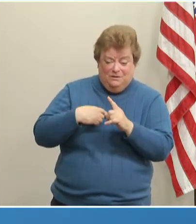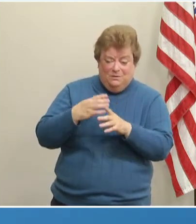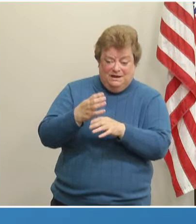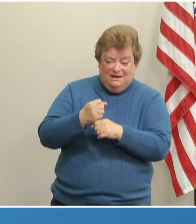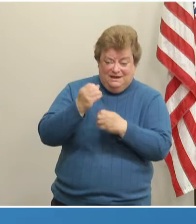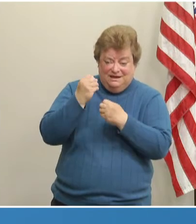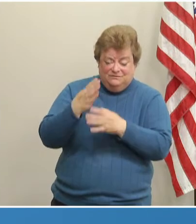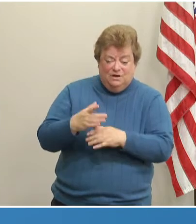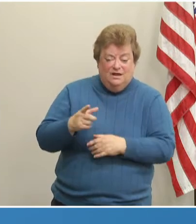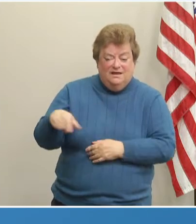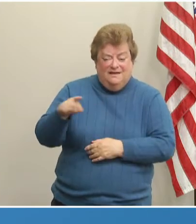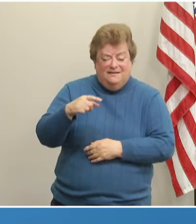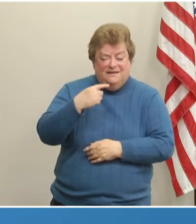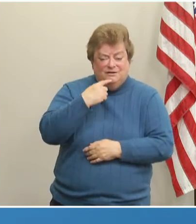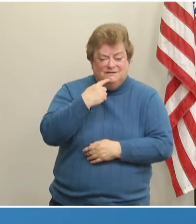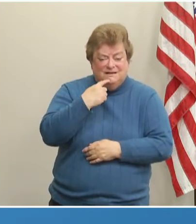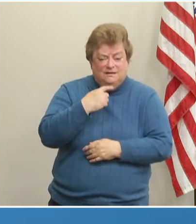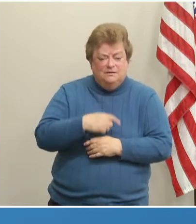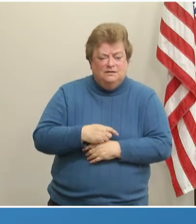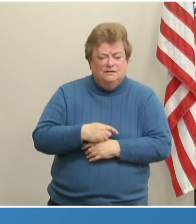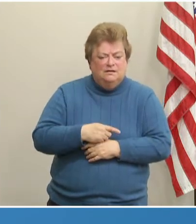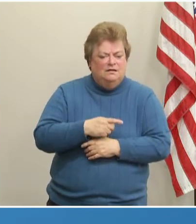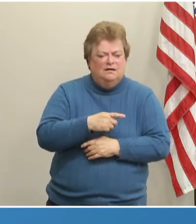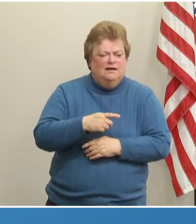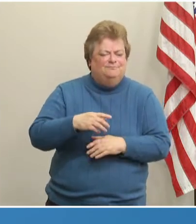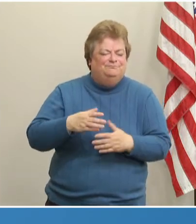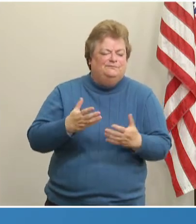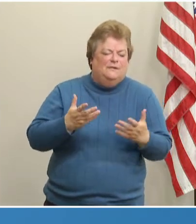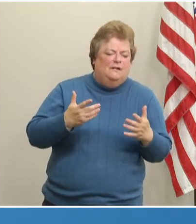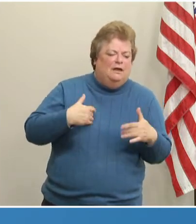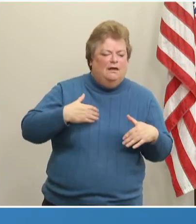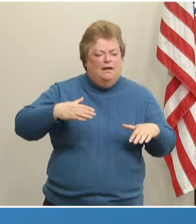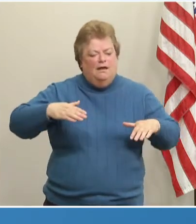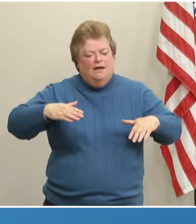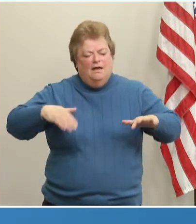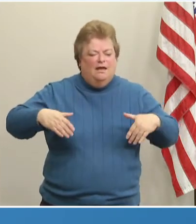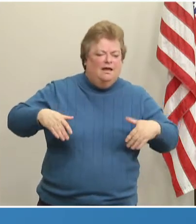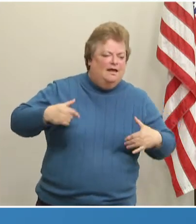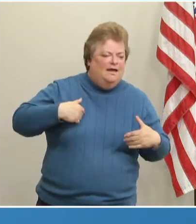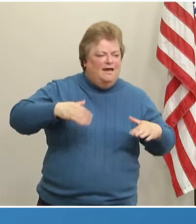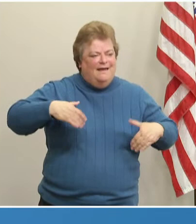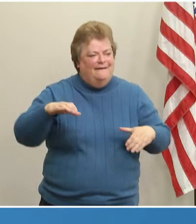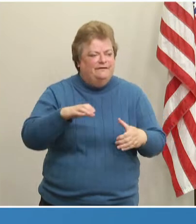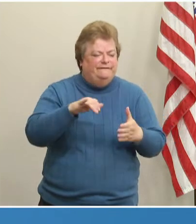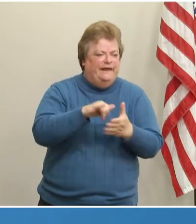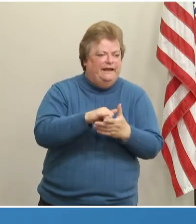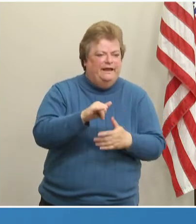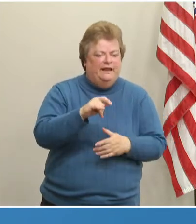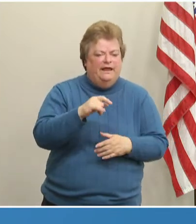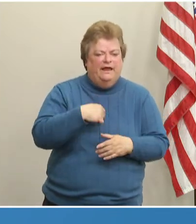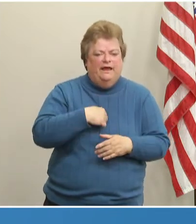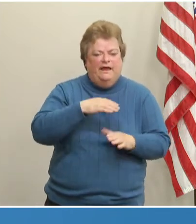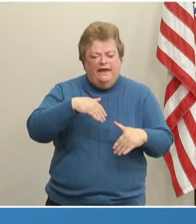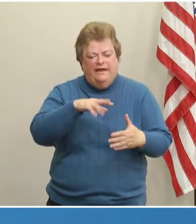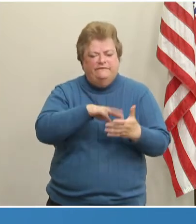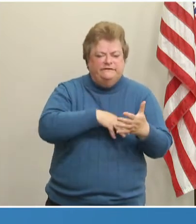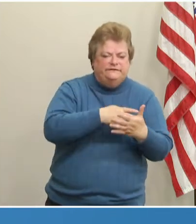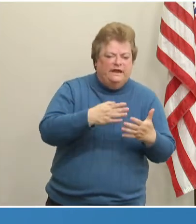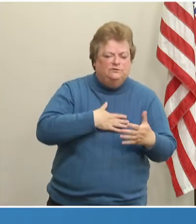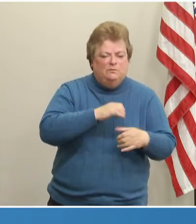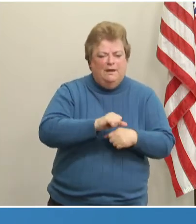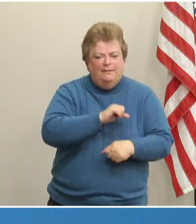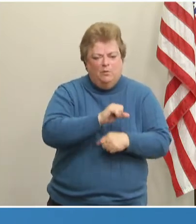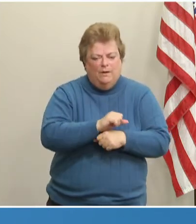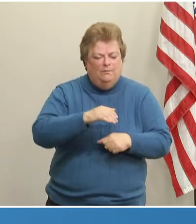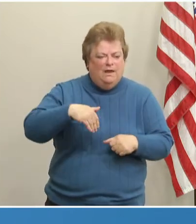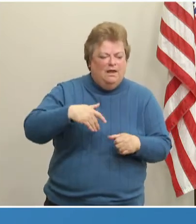are actually saying, well, they just hadn't gotten around to it. And they really hadn't just scheduled an appointment. I know that